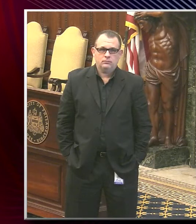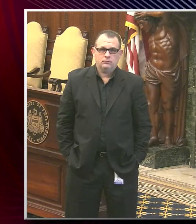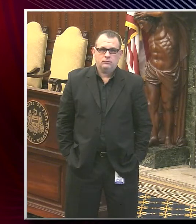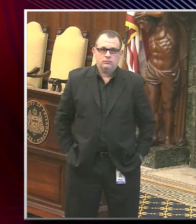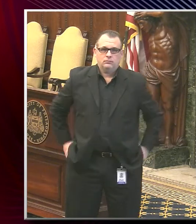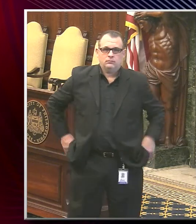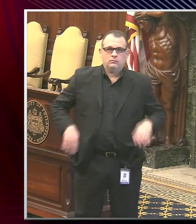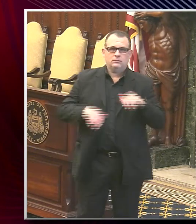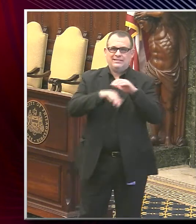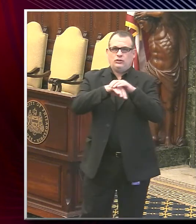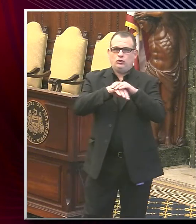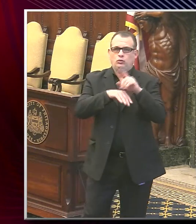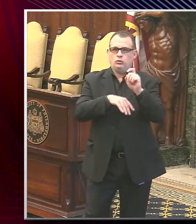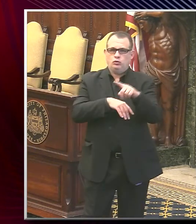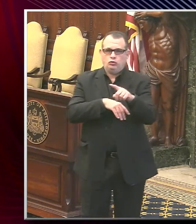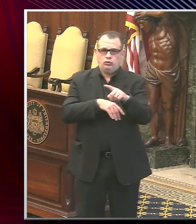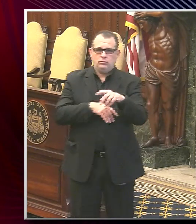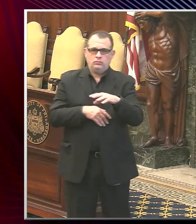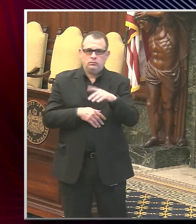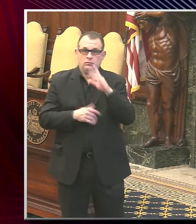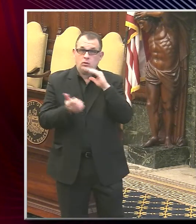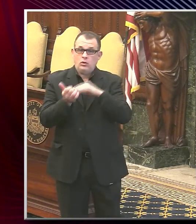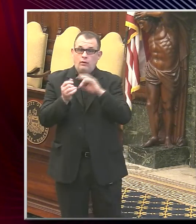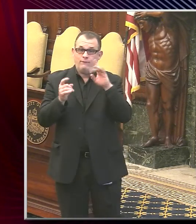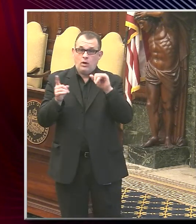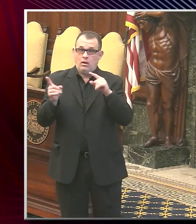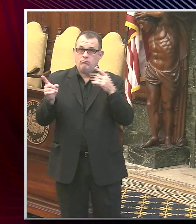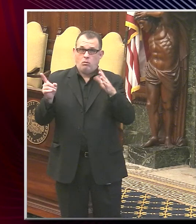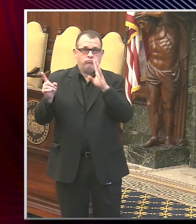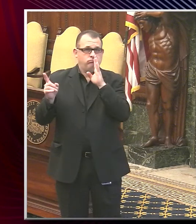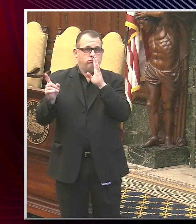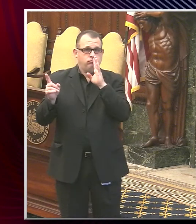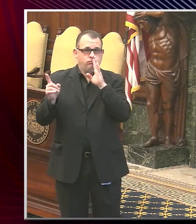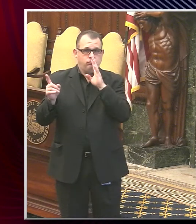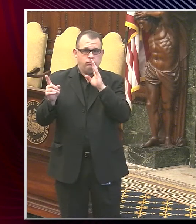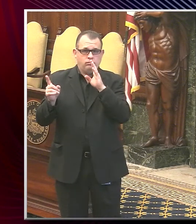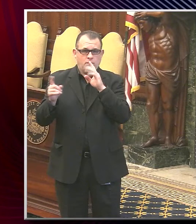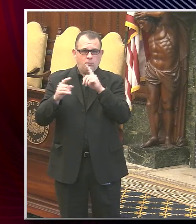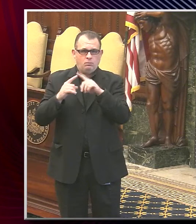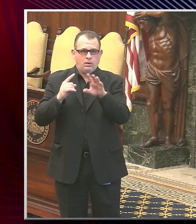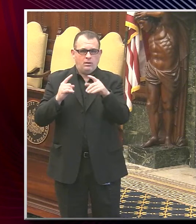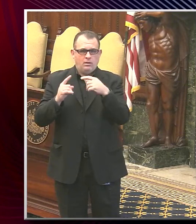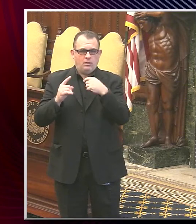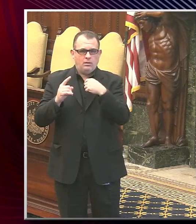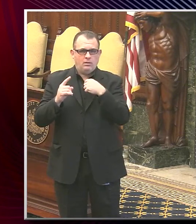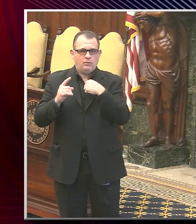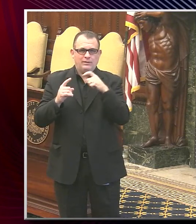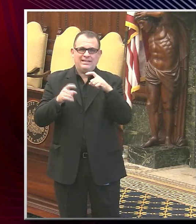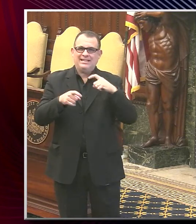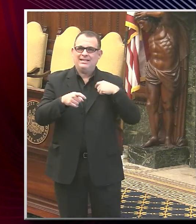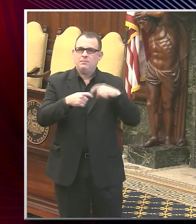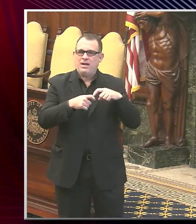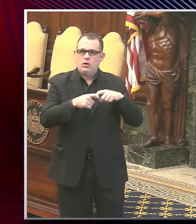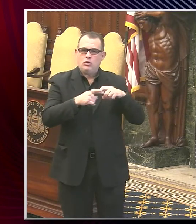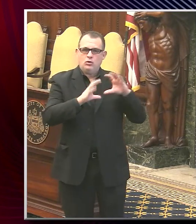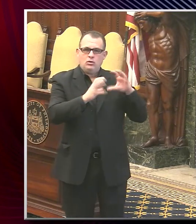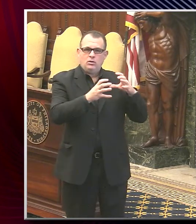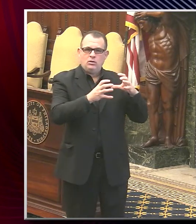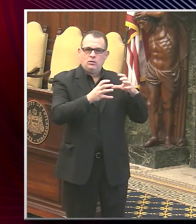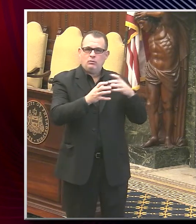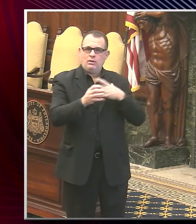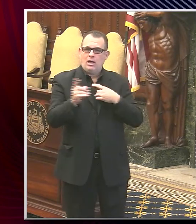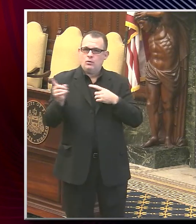Dr. Farley has already touched, but we need it in Spanish for our Spanish-speaking audience, and we would like to have your words once more about